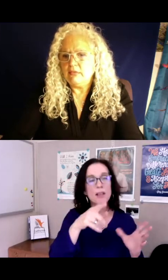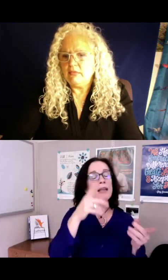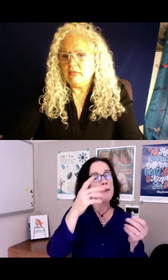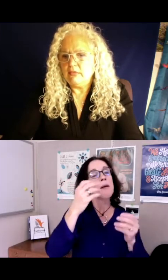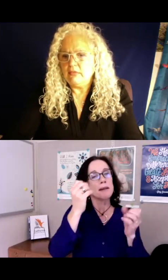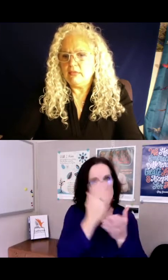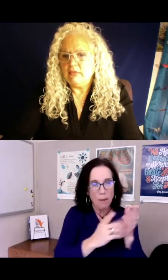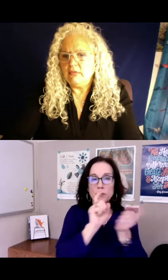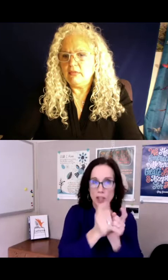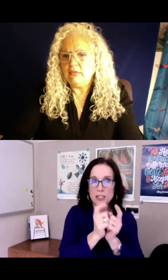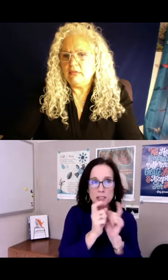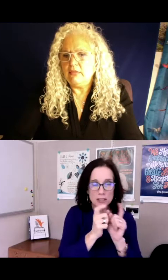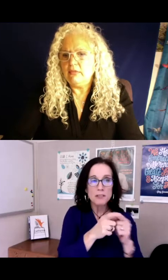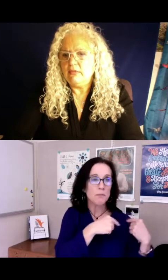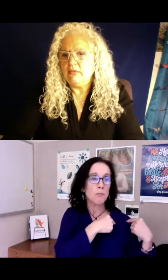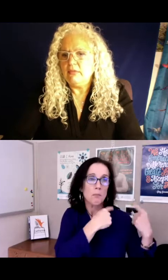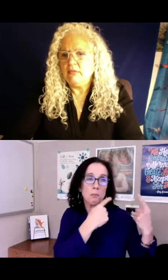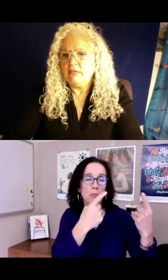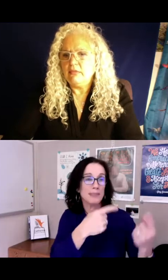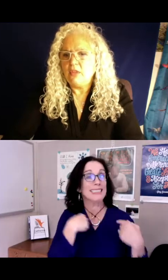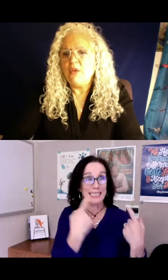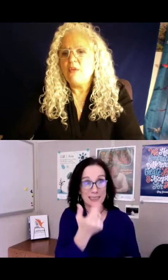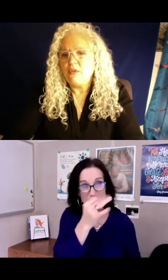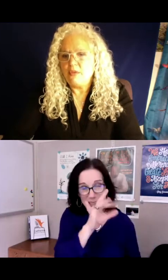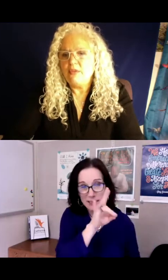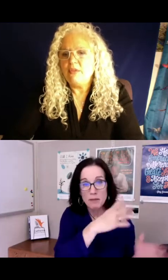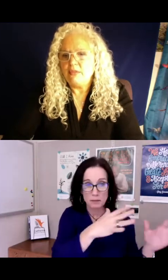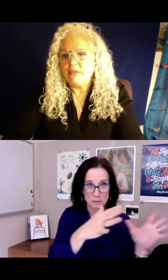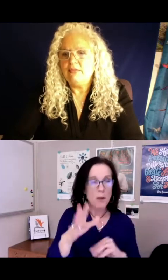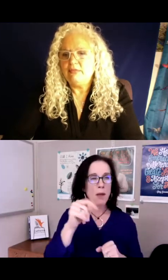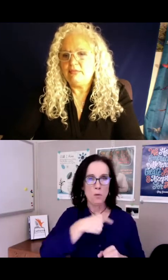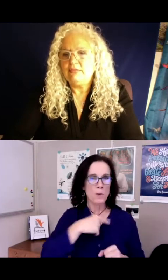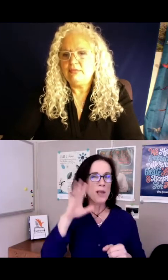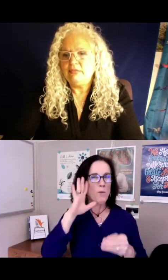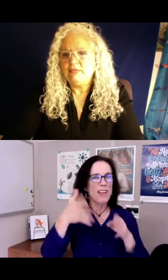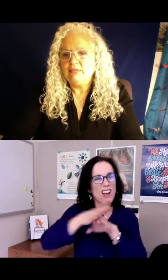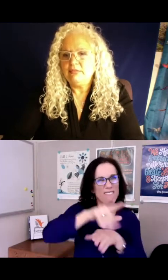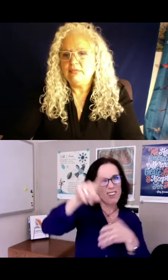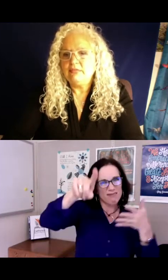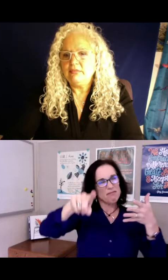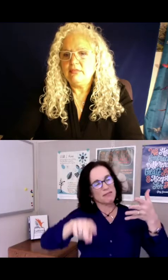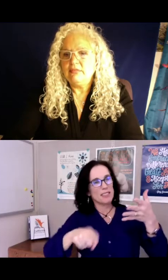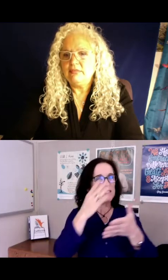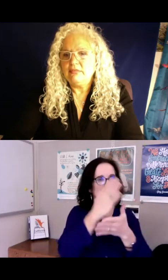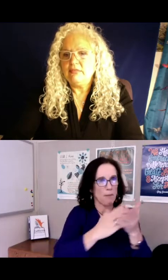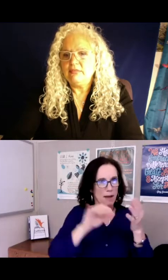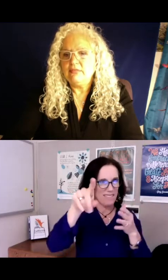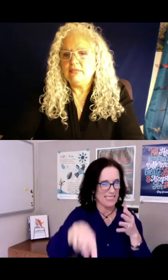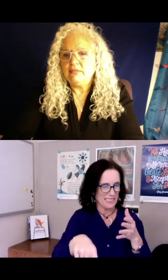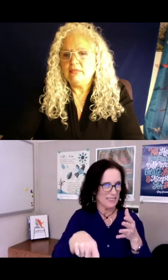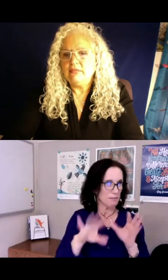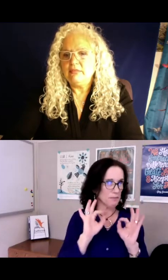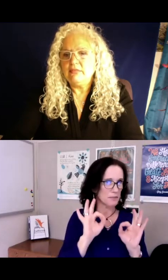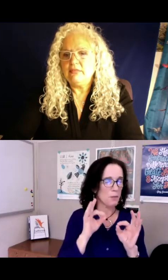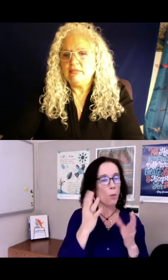194-1492. But so there have been some changes over the years since that time. But we're going to